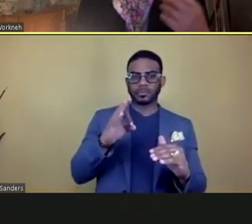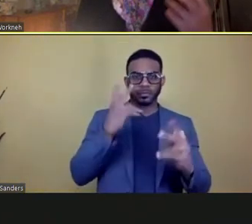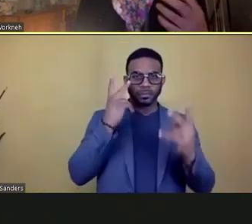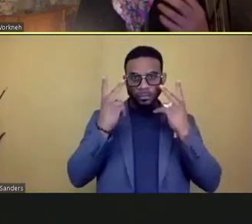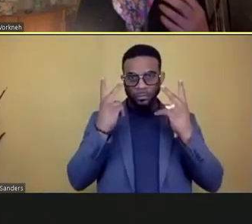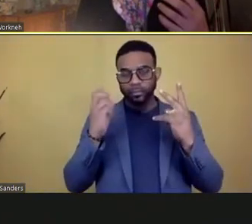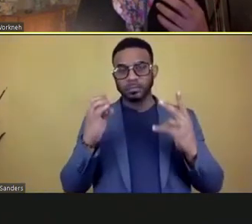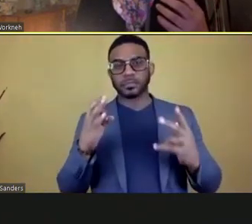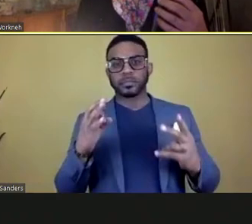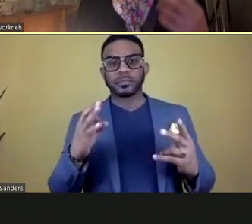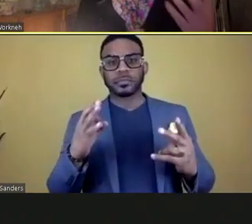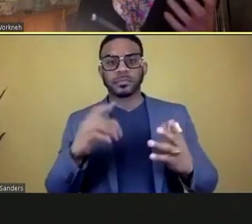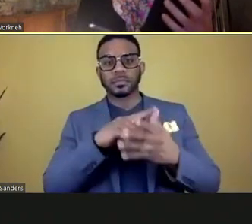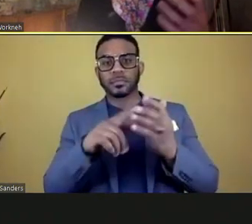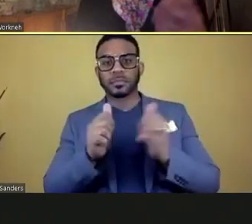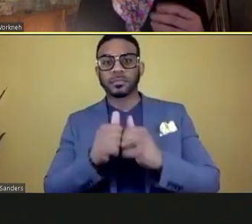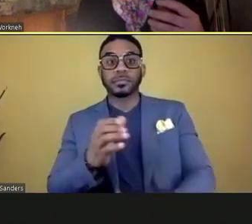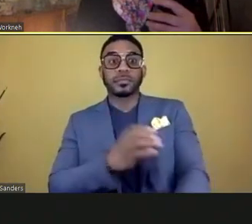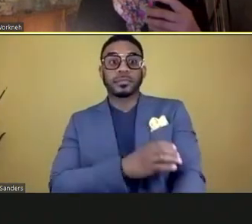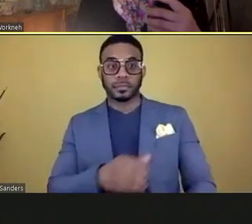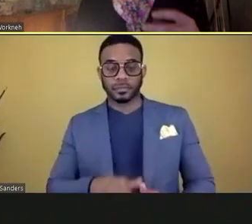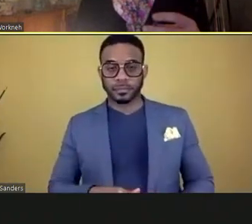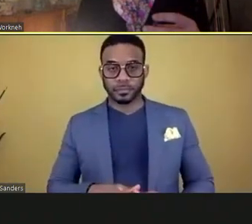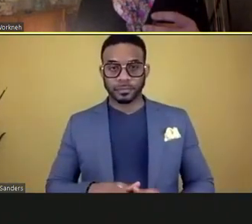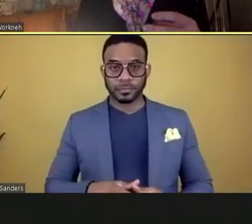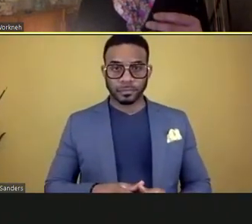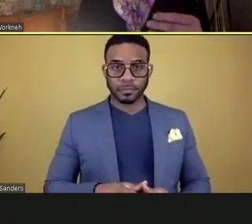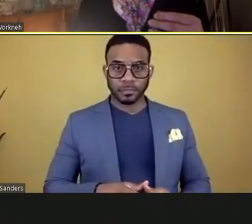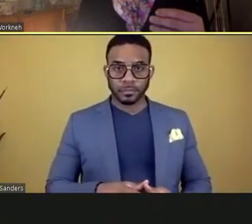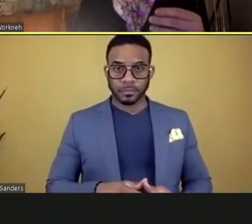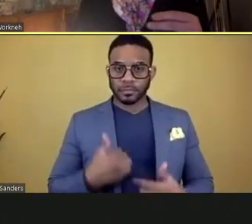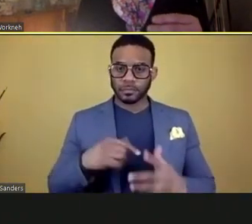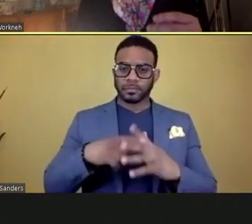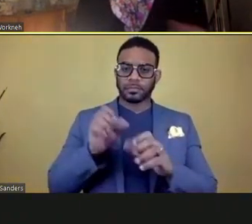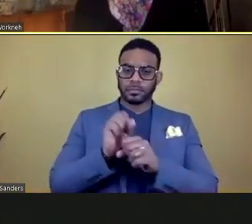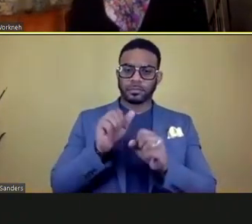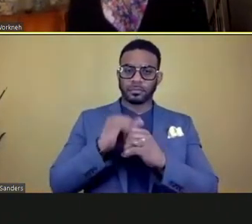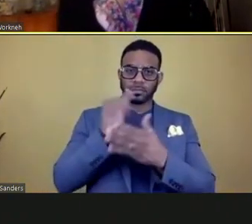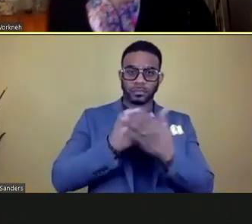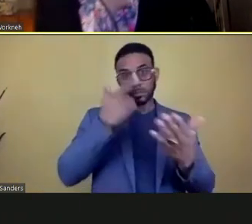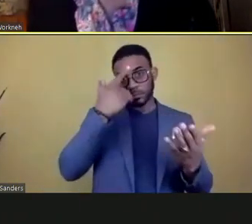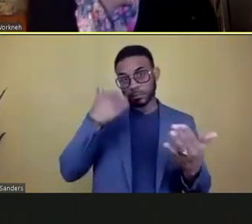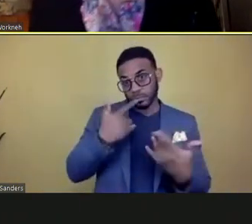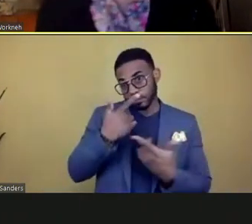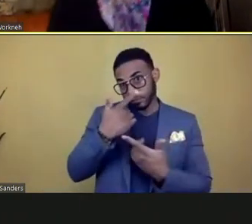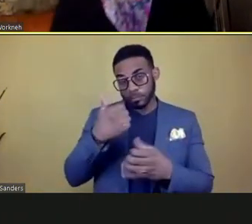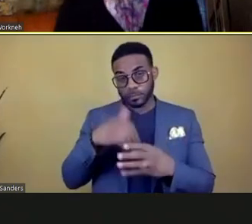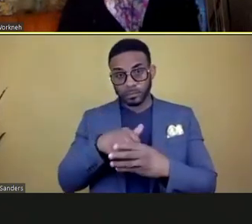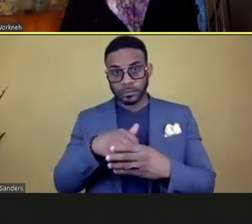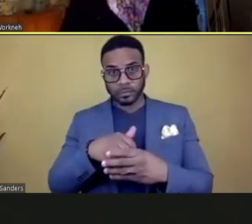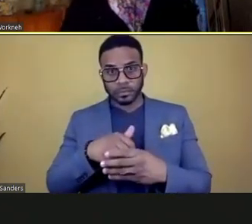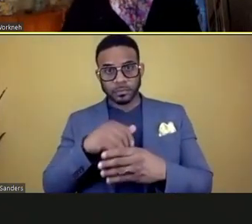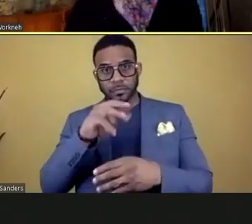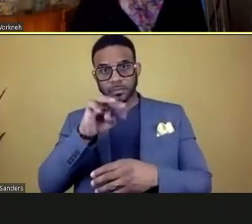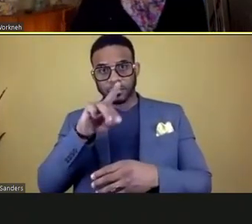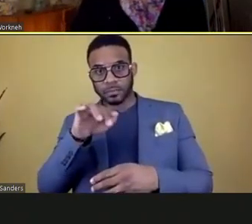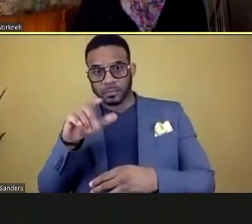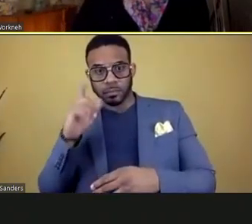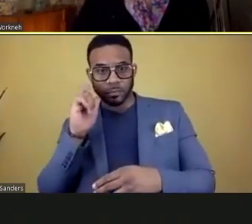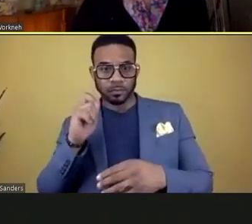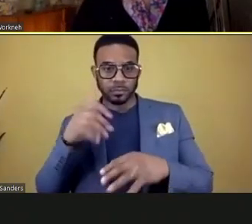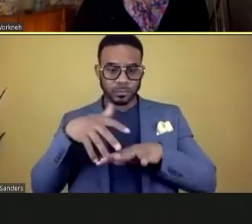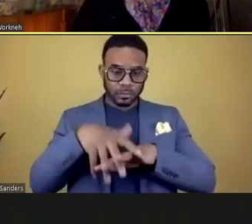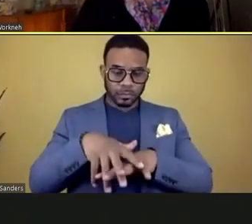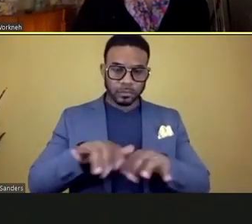the vision of those with power. I started working in art because I was interested in modalities that were rooted